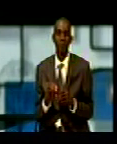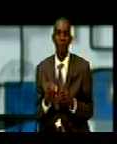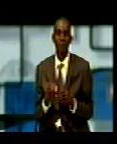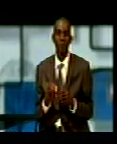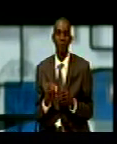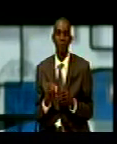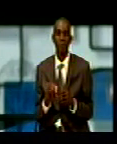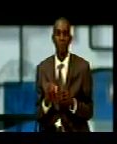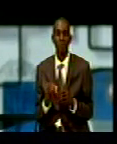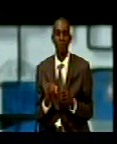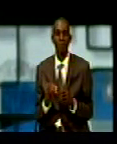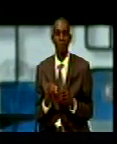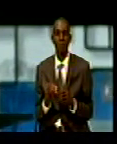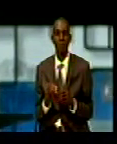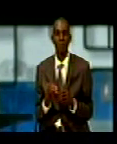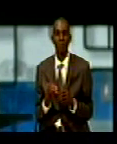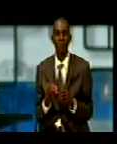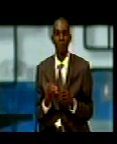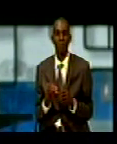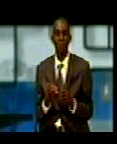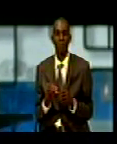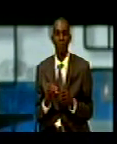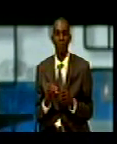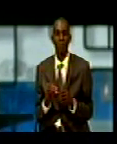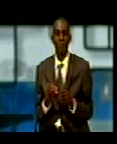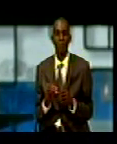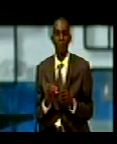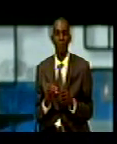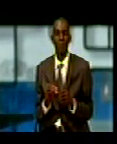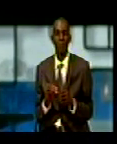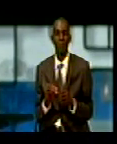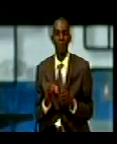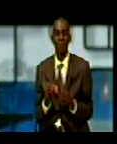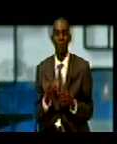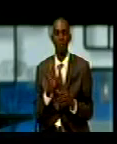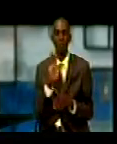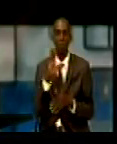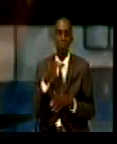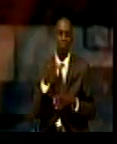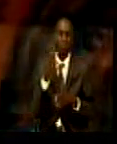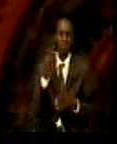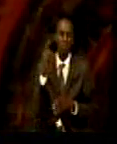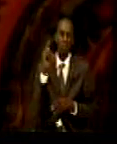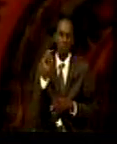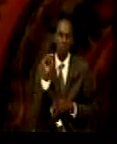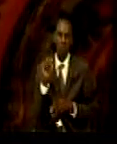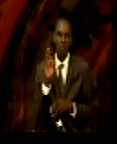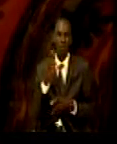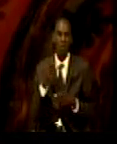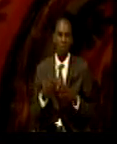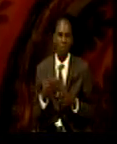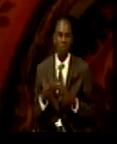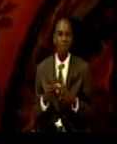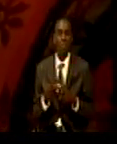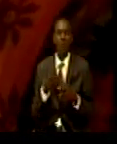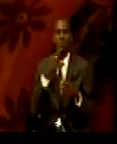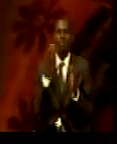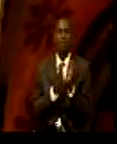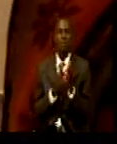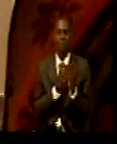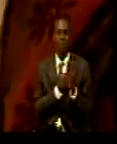Tell us your name and the place you come from, what God has done for you. Very briefly. Praise the Lord.